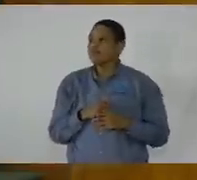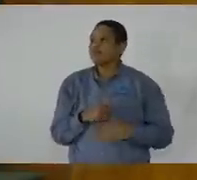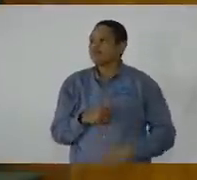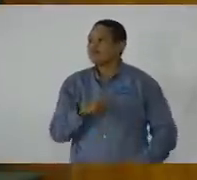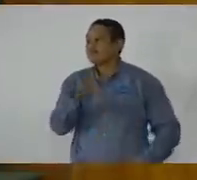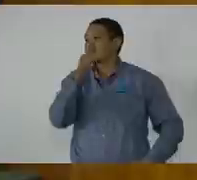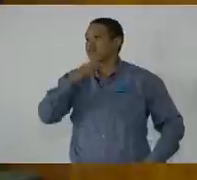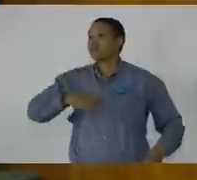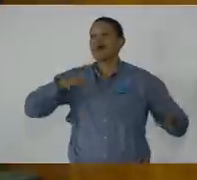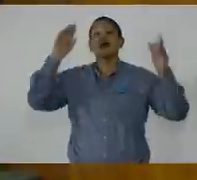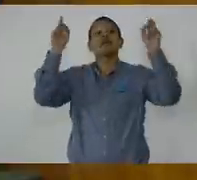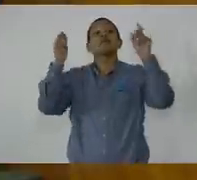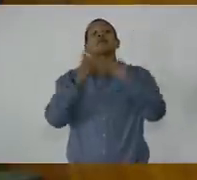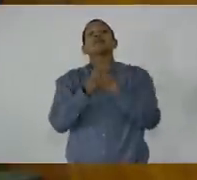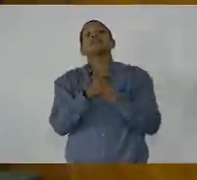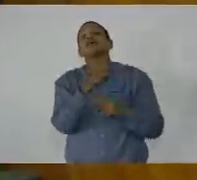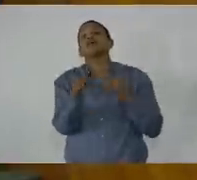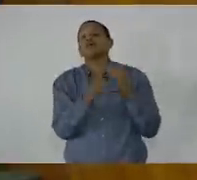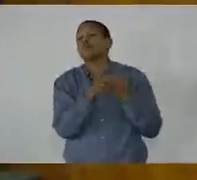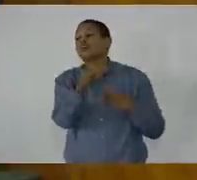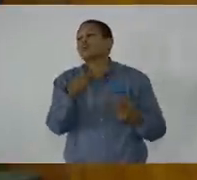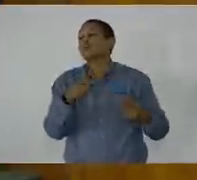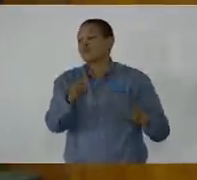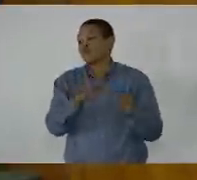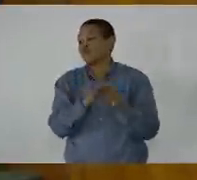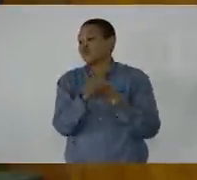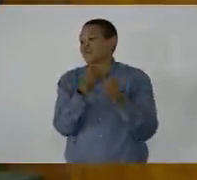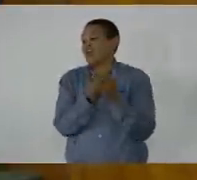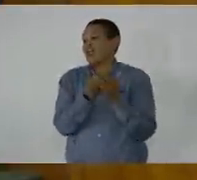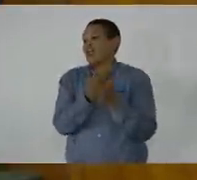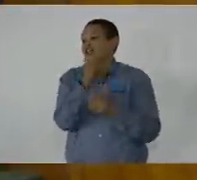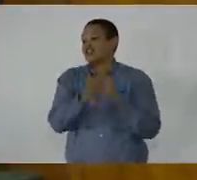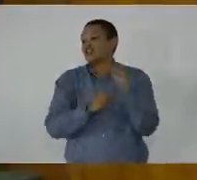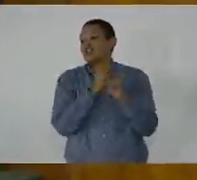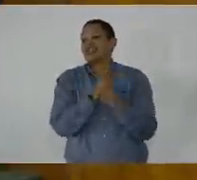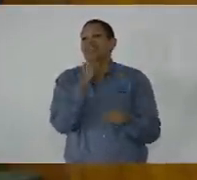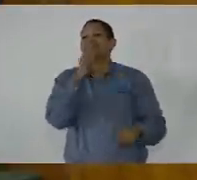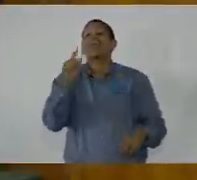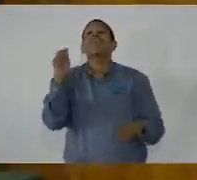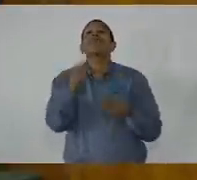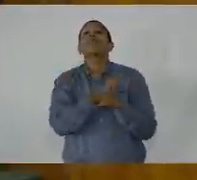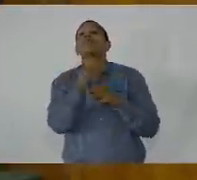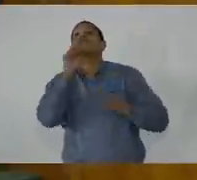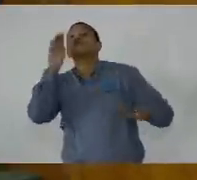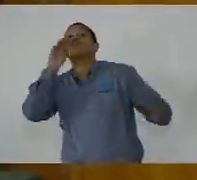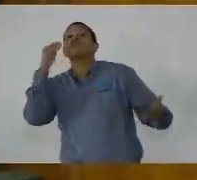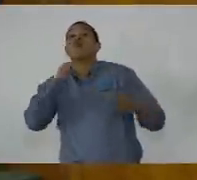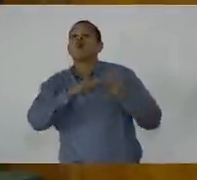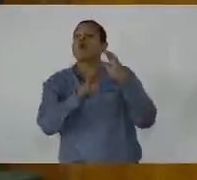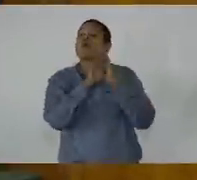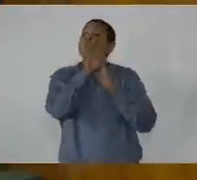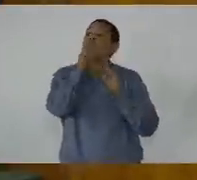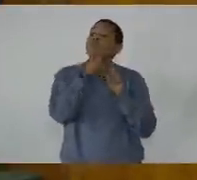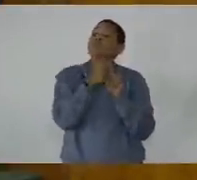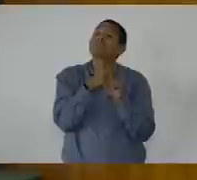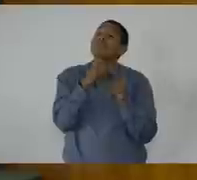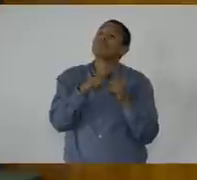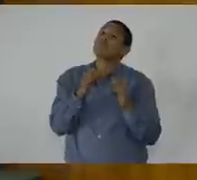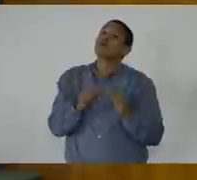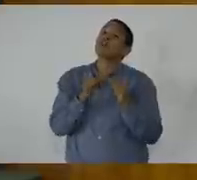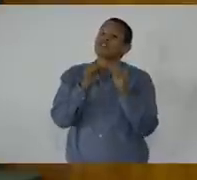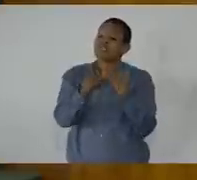Madam Speaker, during the financial year, the Ministry focused on developing and